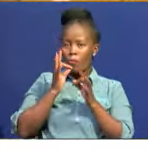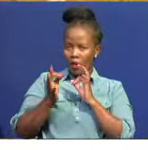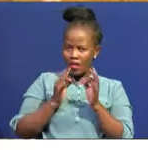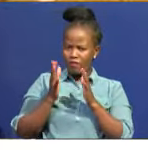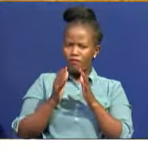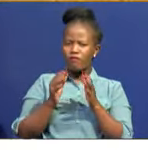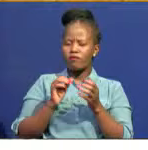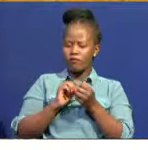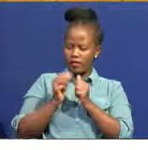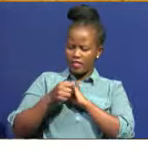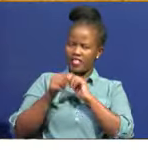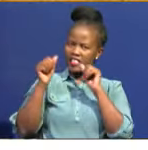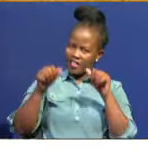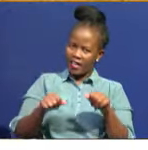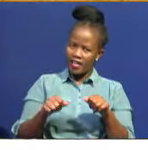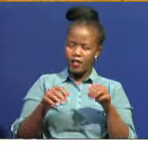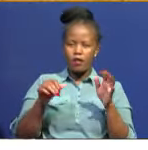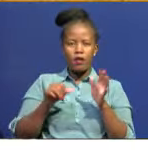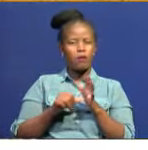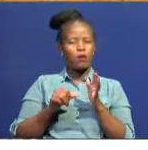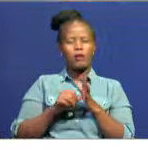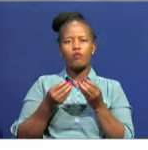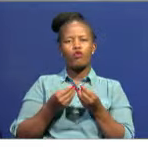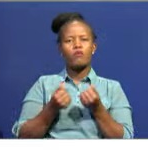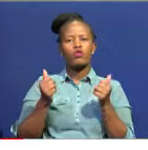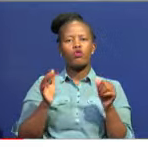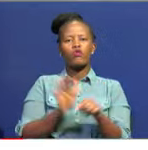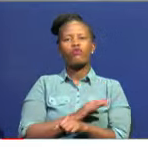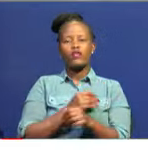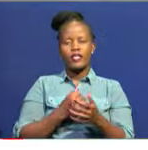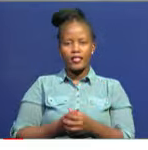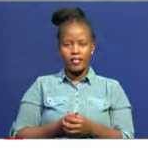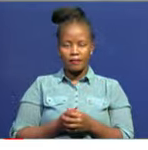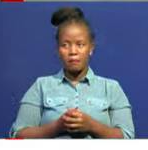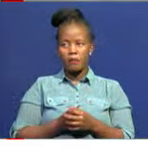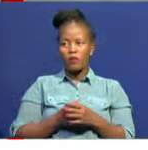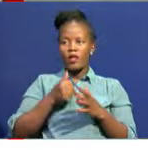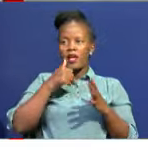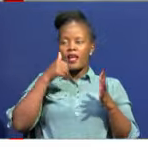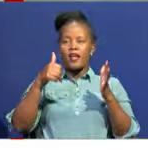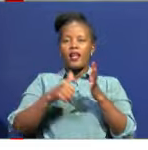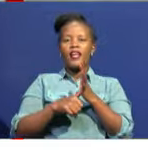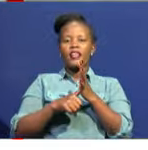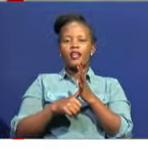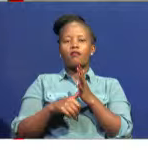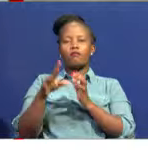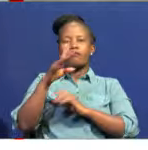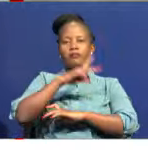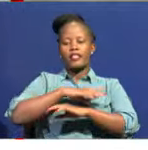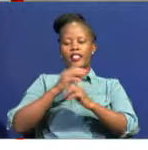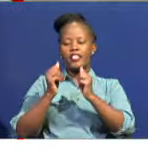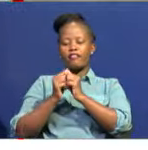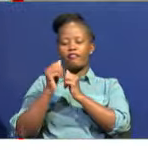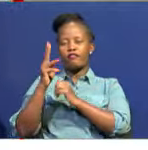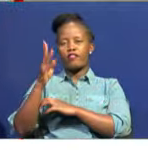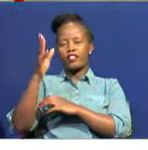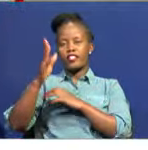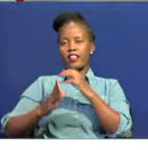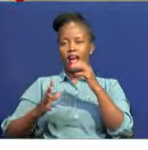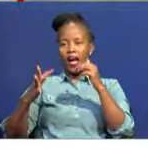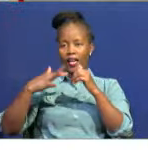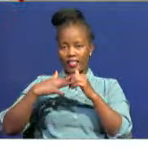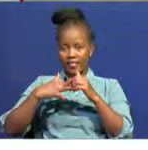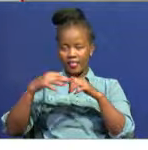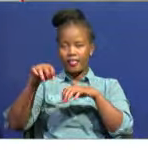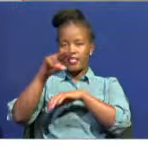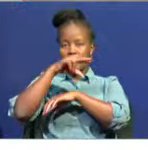this, our problem will be solved overnight. In a letter dated 14th August 2024, the Speaker revealed the National